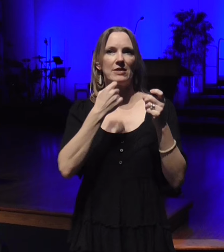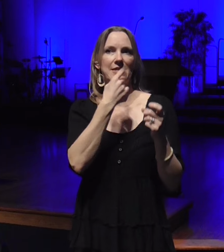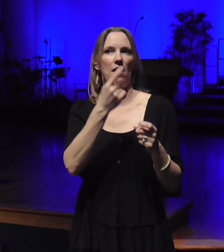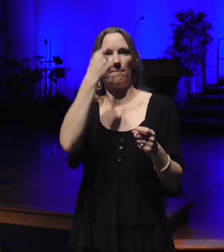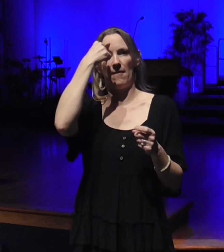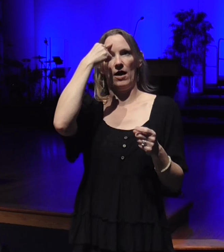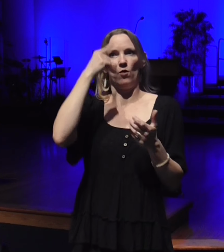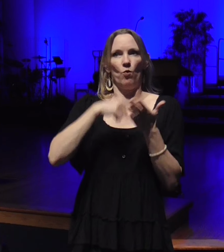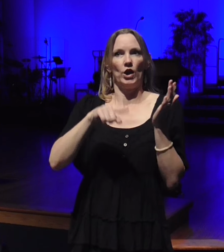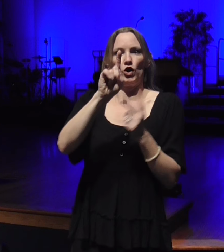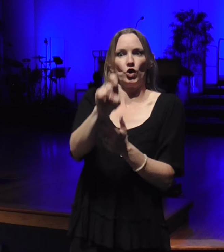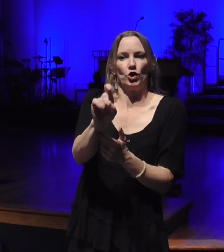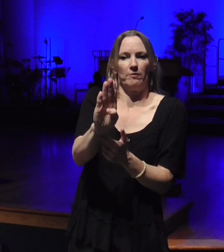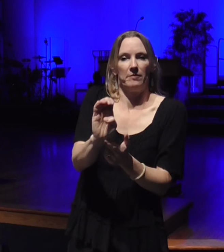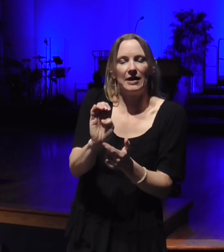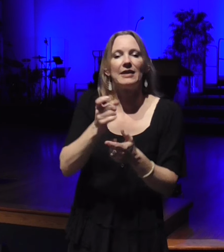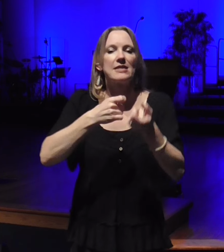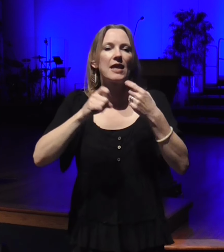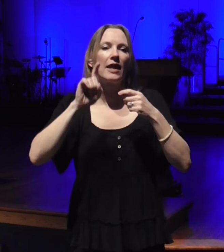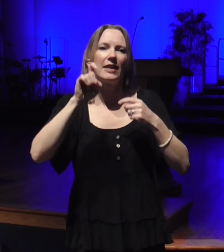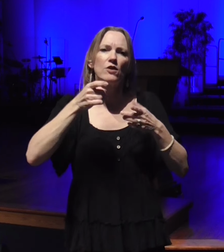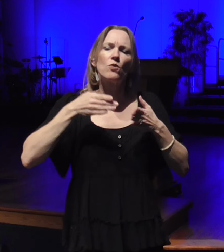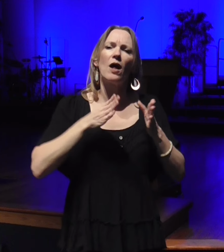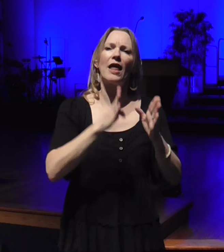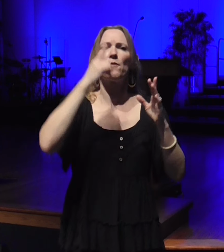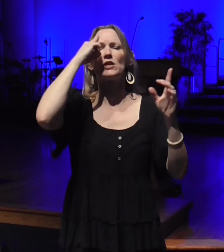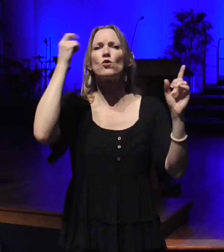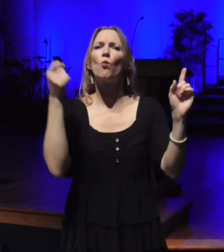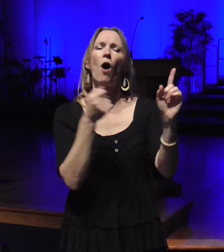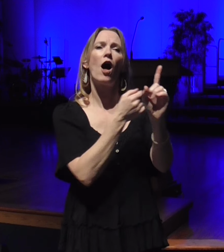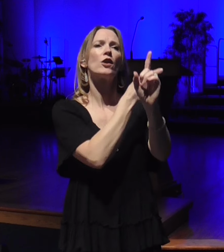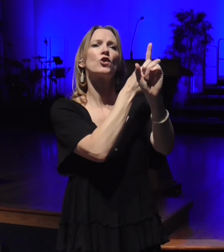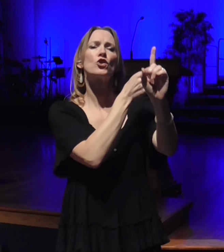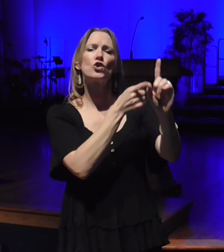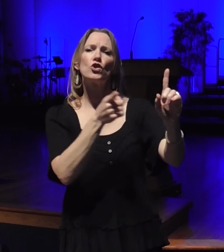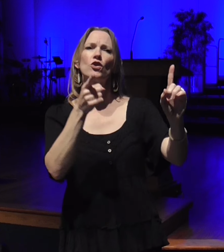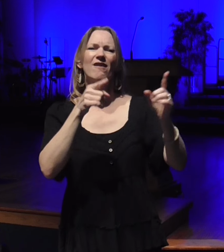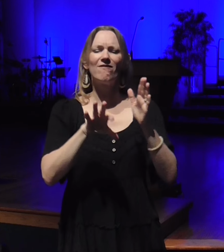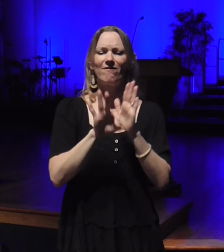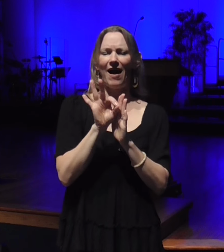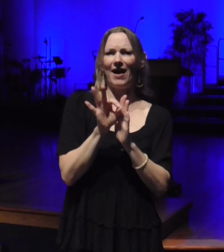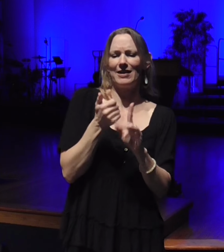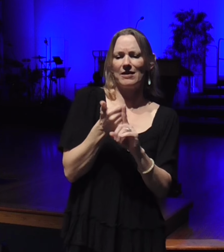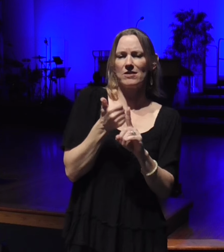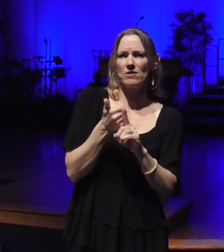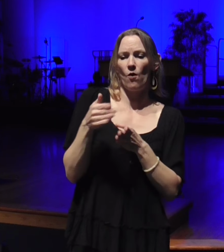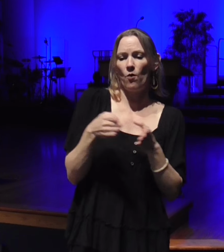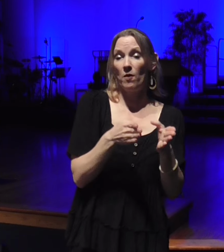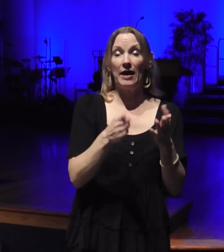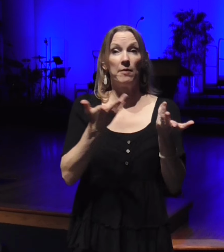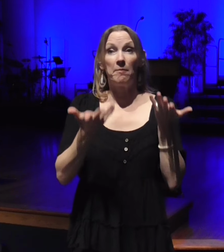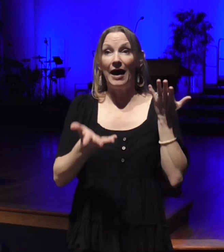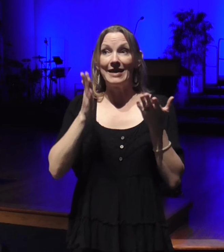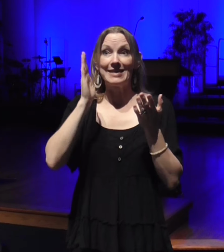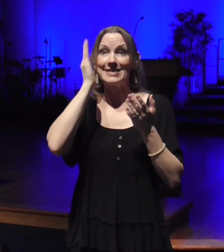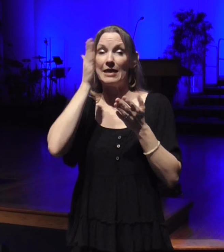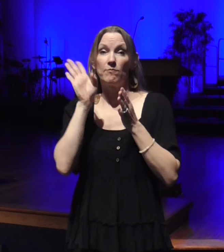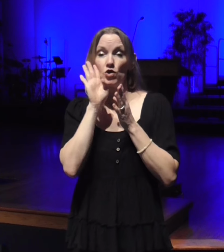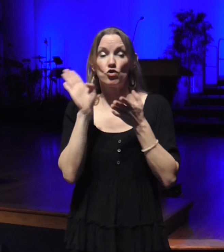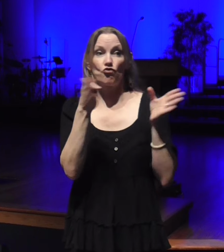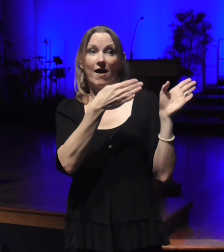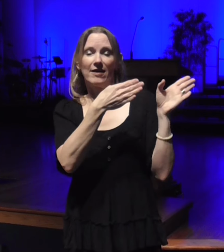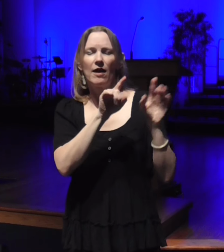be. We have to let it wander. We have to let it find its own way. As distracting as it may seem, it's the only